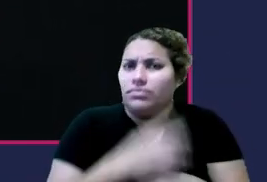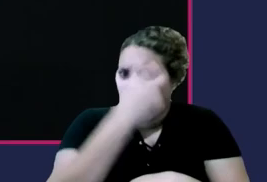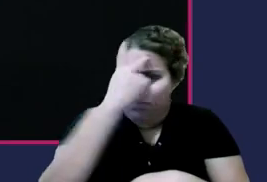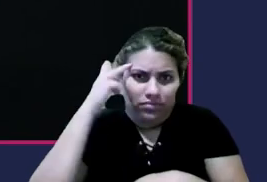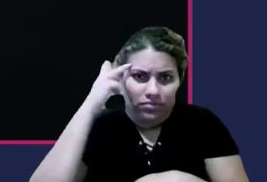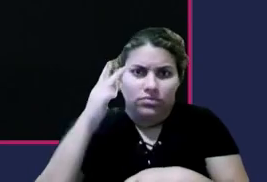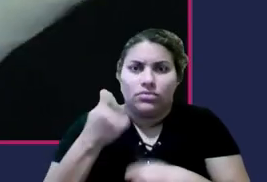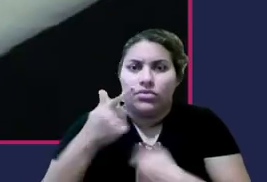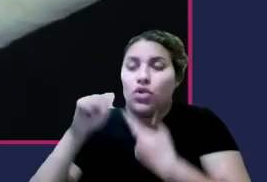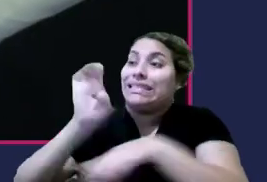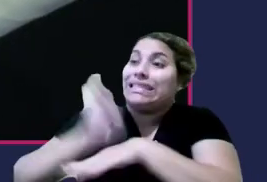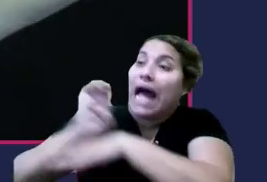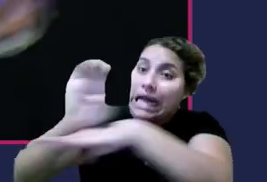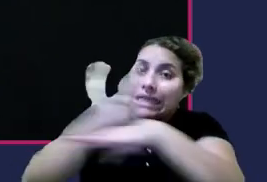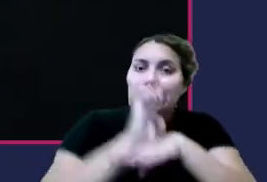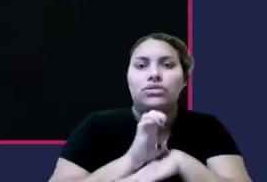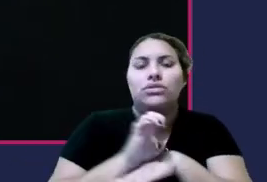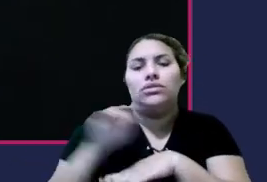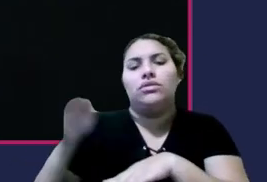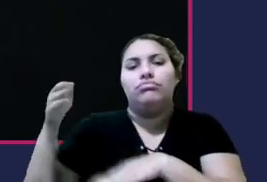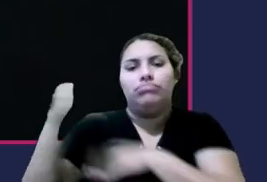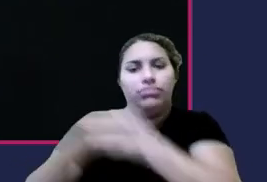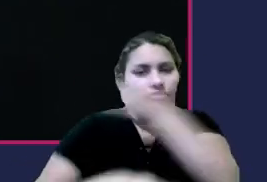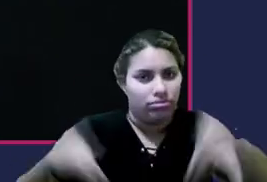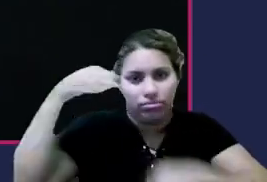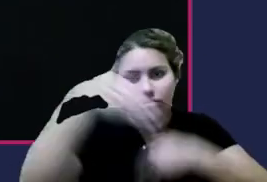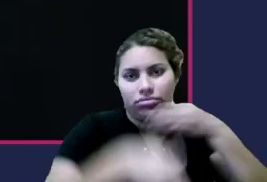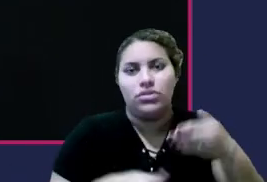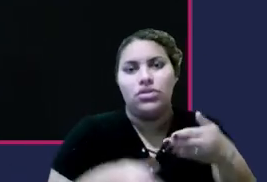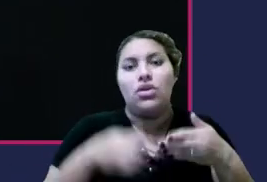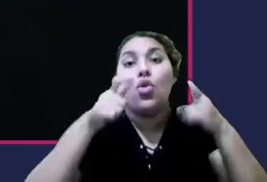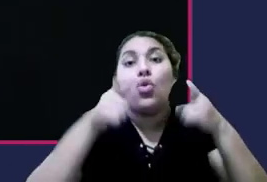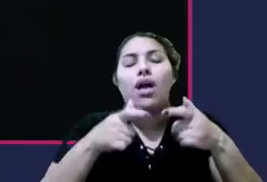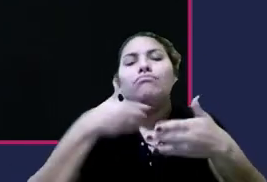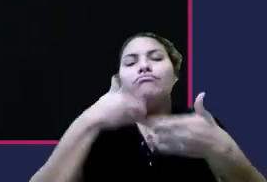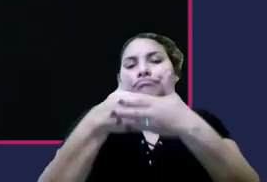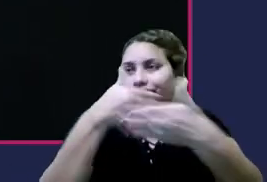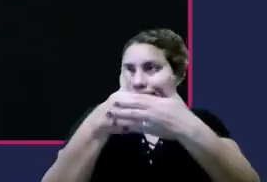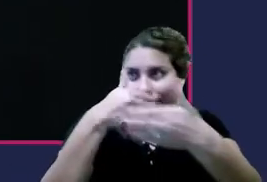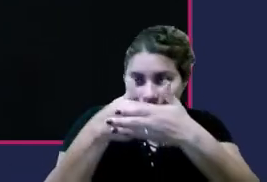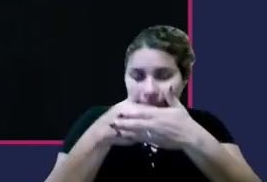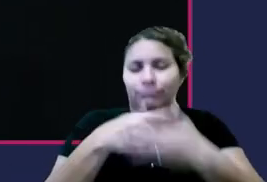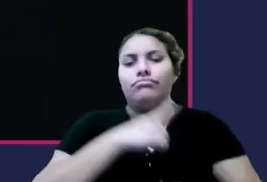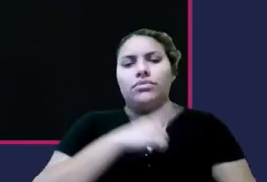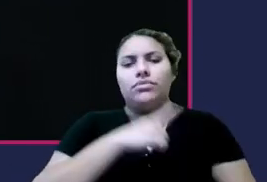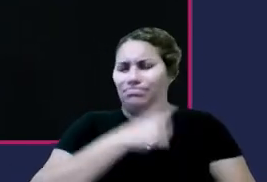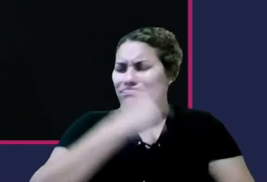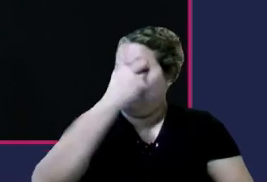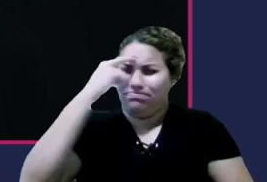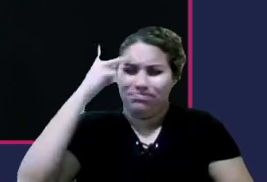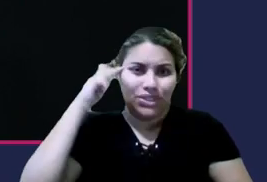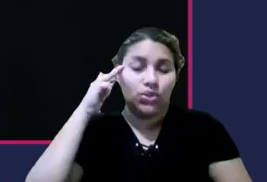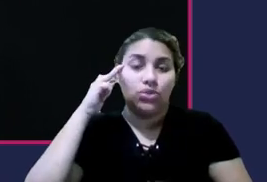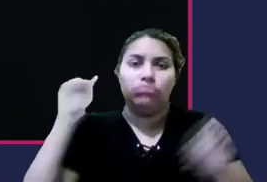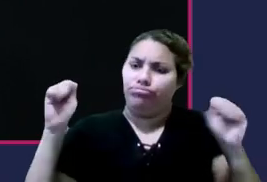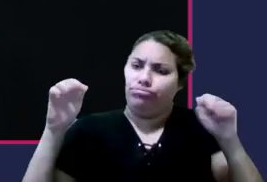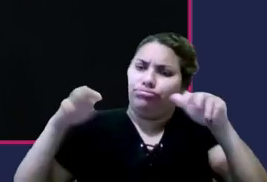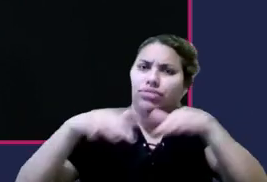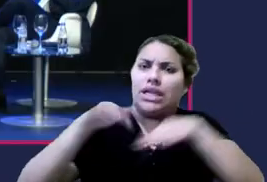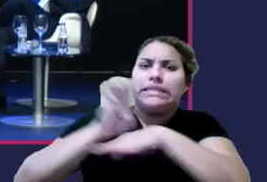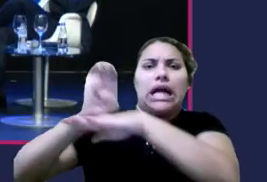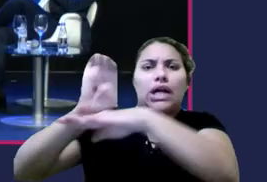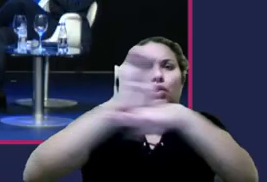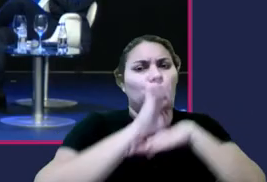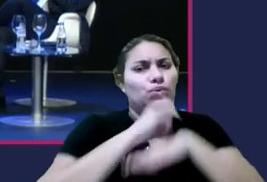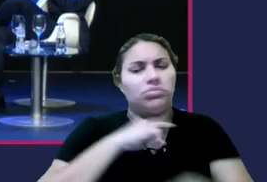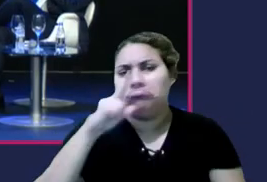And São Paulo managed to receive and serve, provide service to different parts of